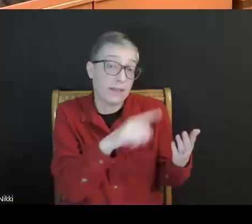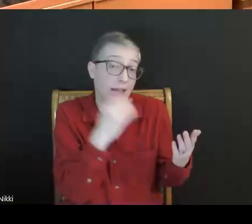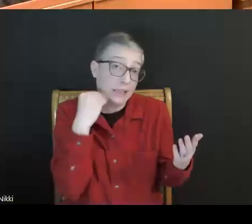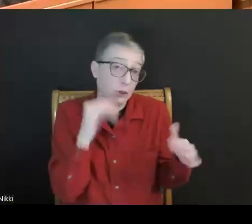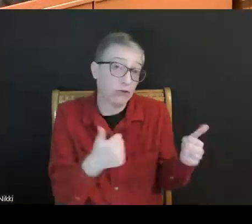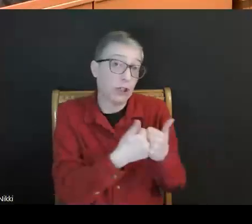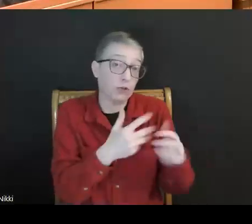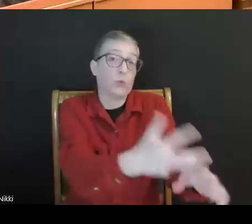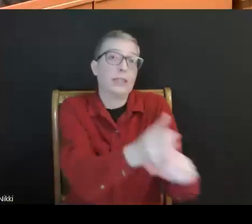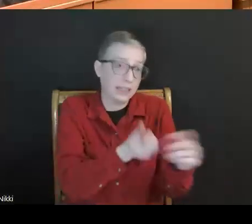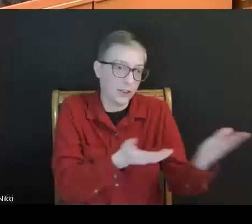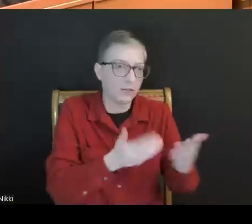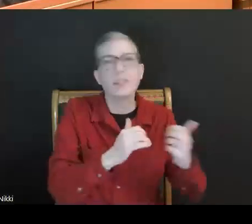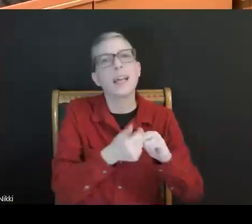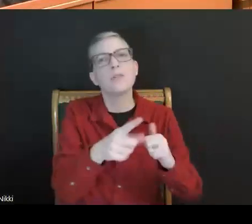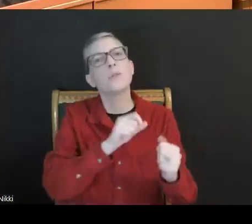you managed that if so?